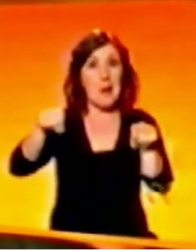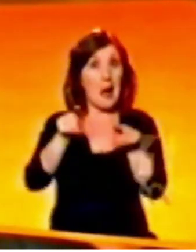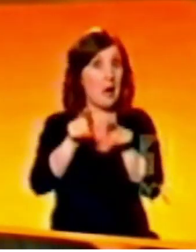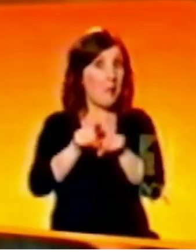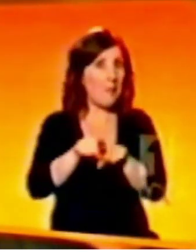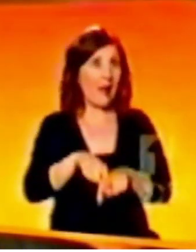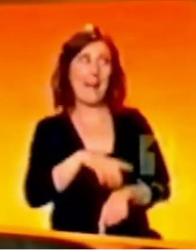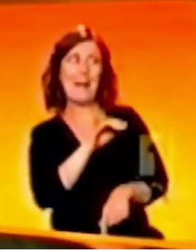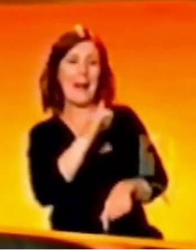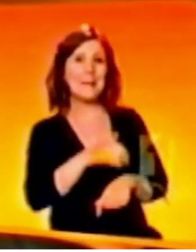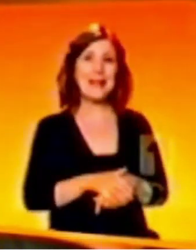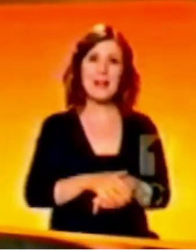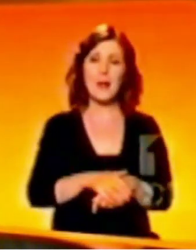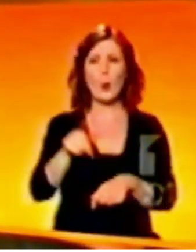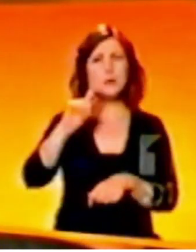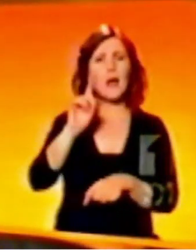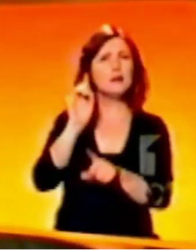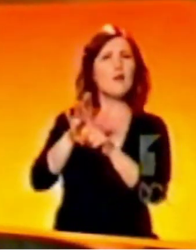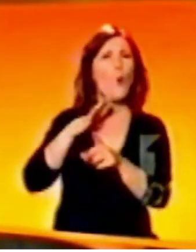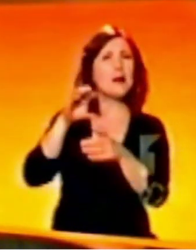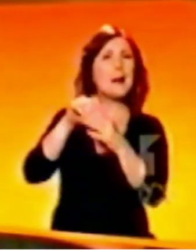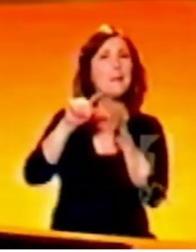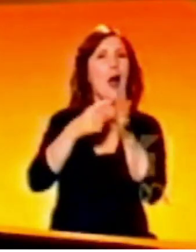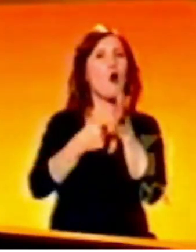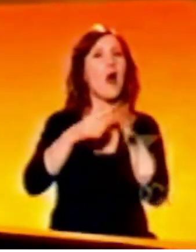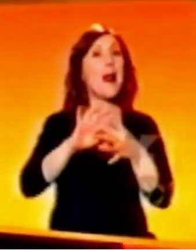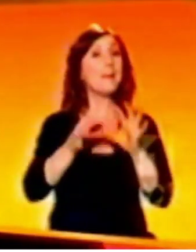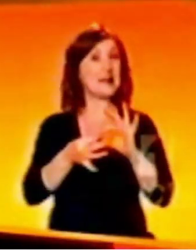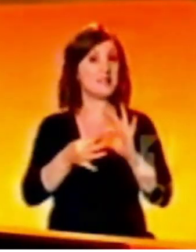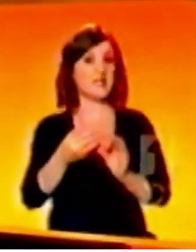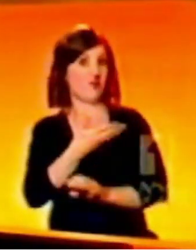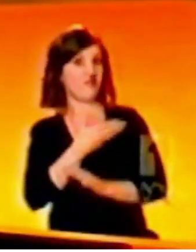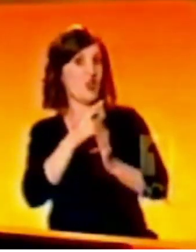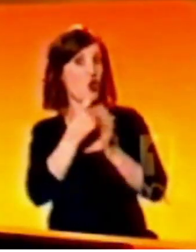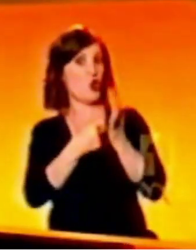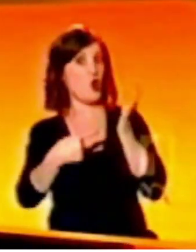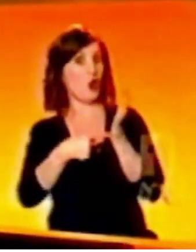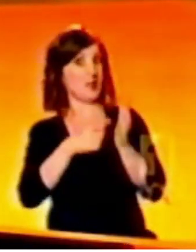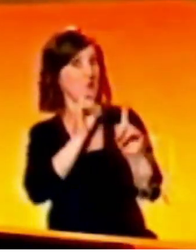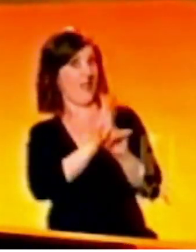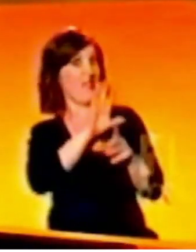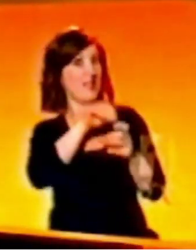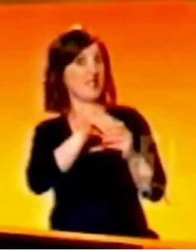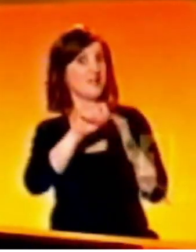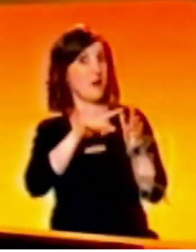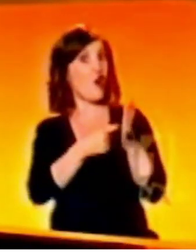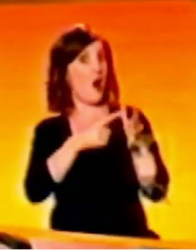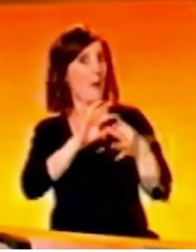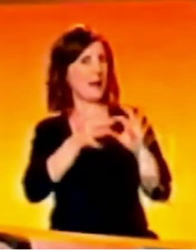years. Maybe. Do you reckon? Now, you said you wanted to be in the Paralympics. Kurt, next to me, is a Paralympian.